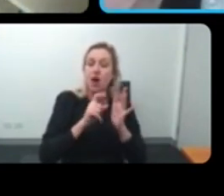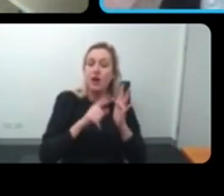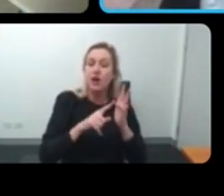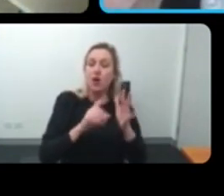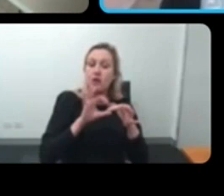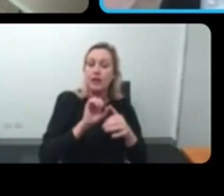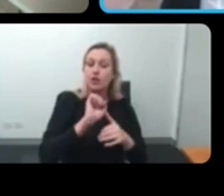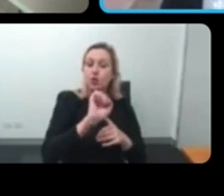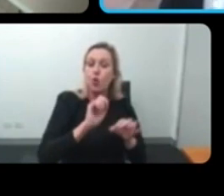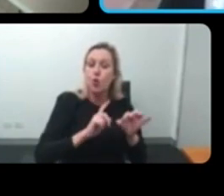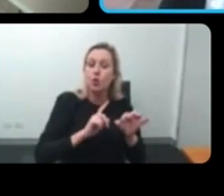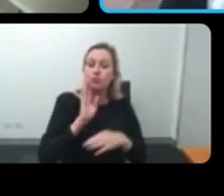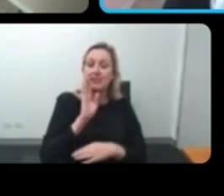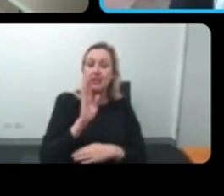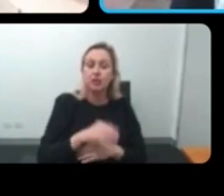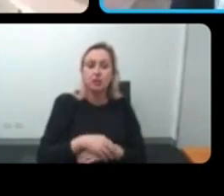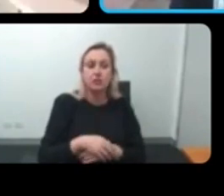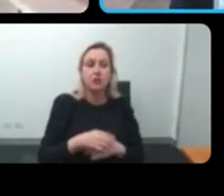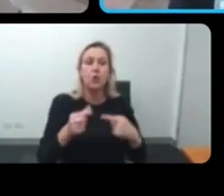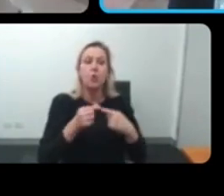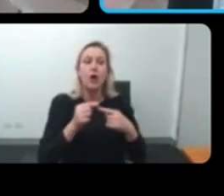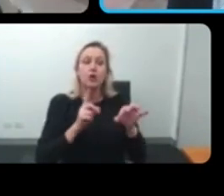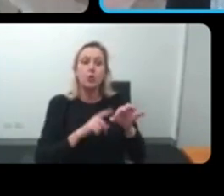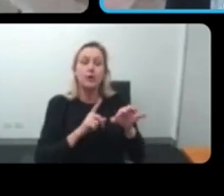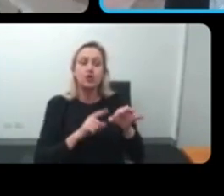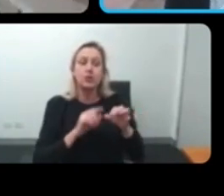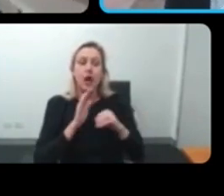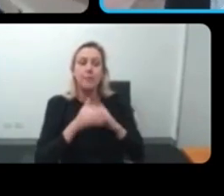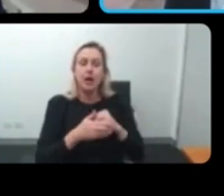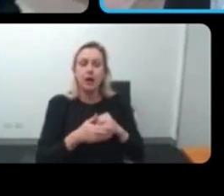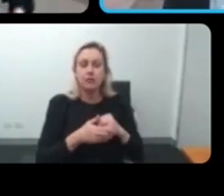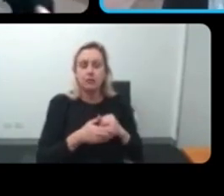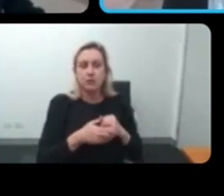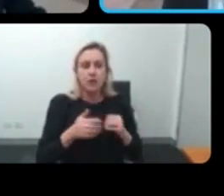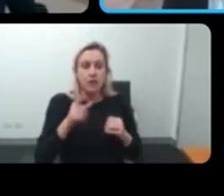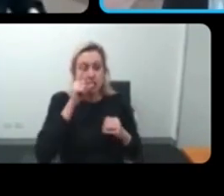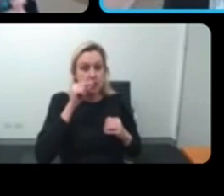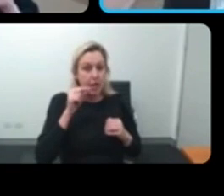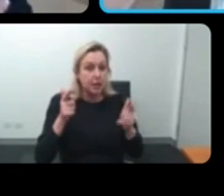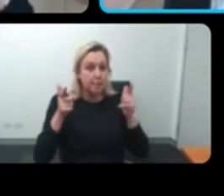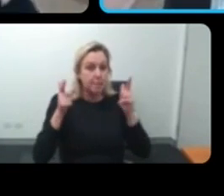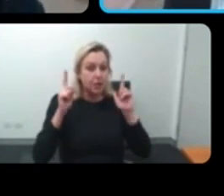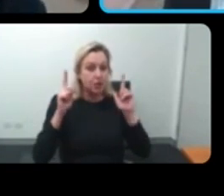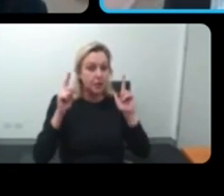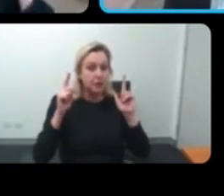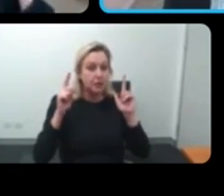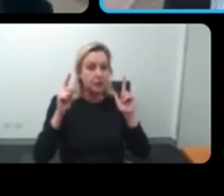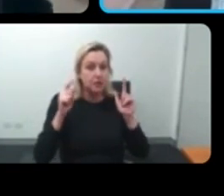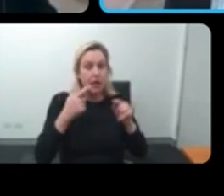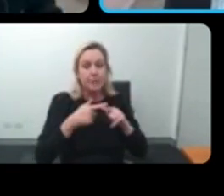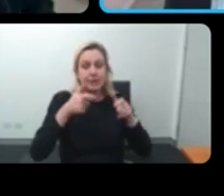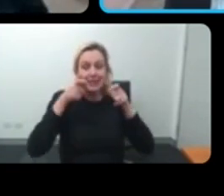you. There's one question around care management and can I provide more information on care